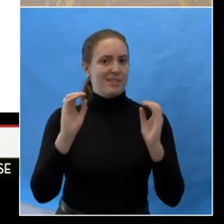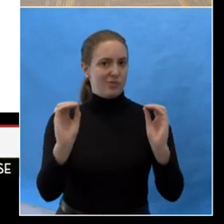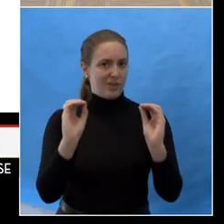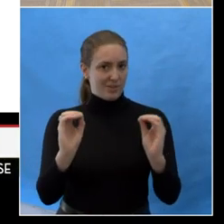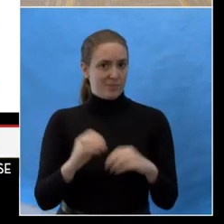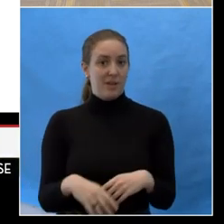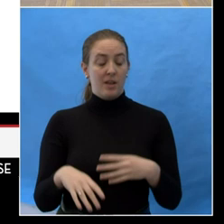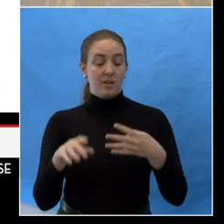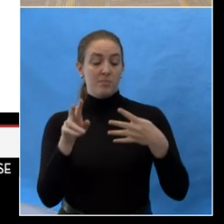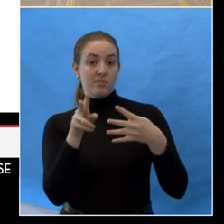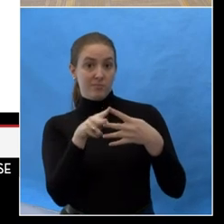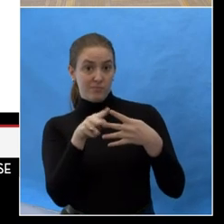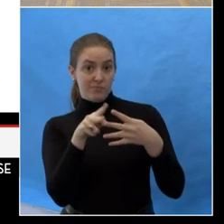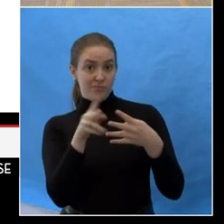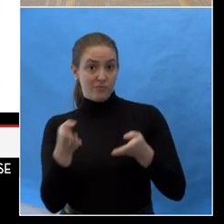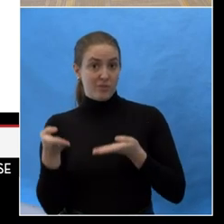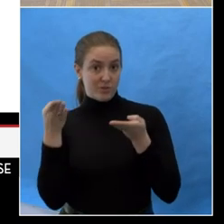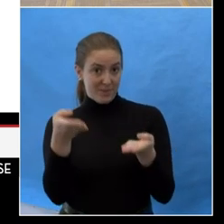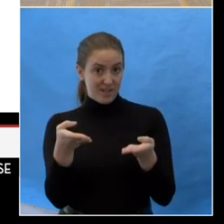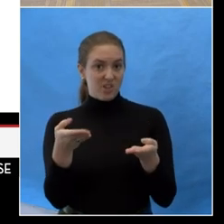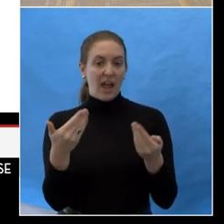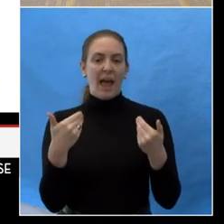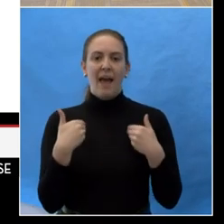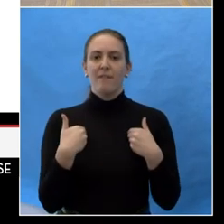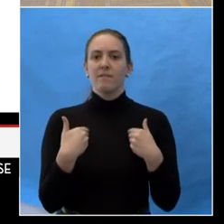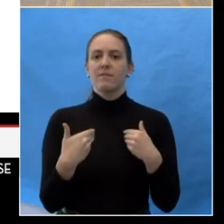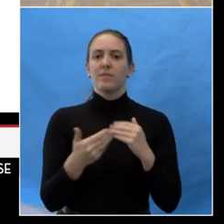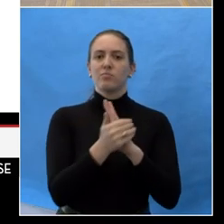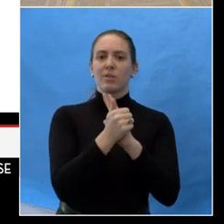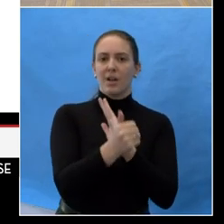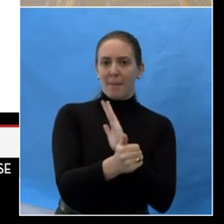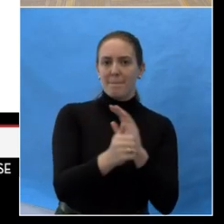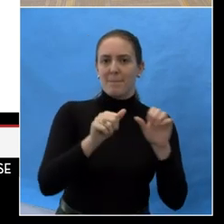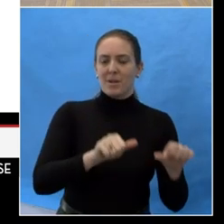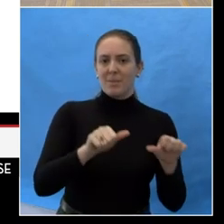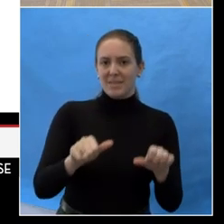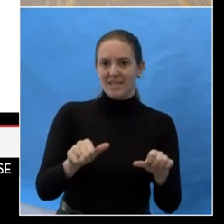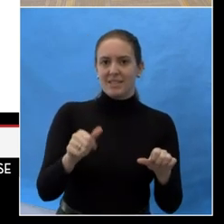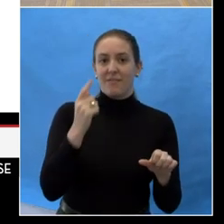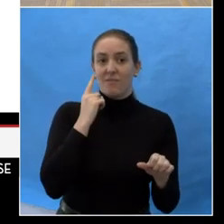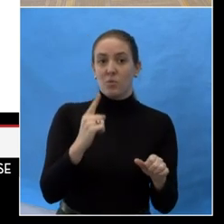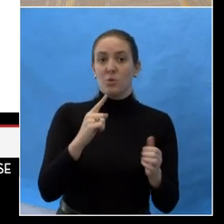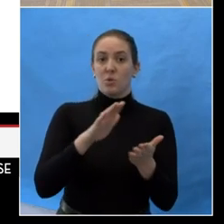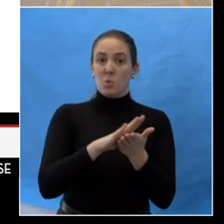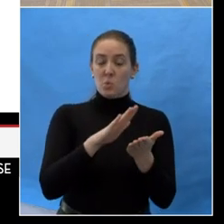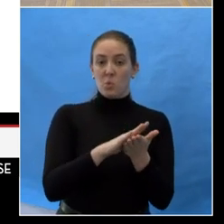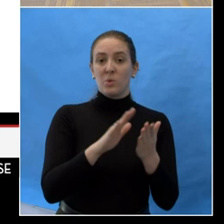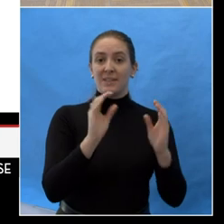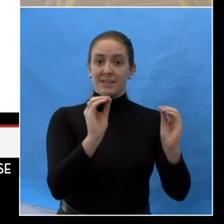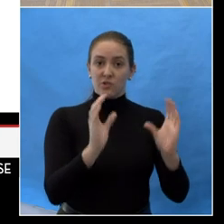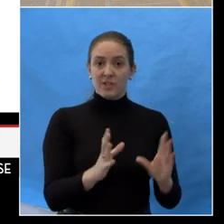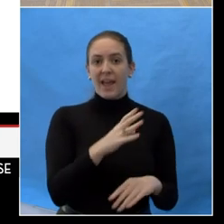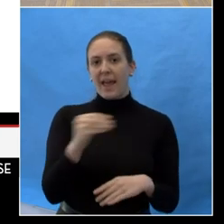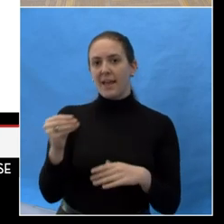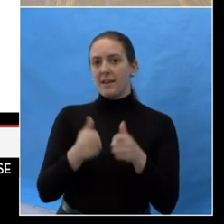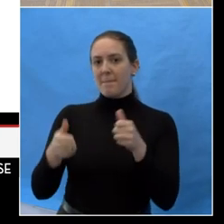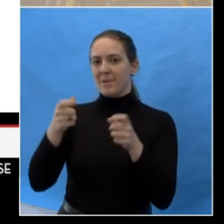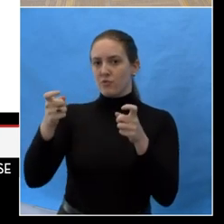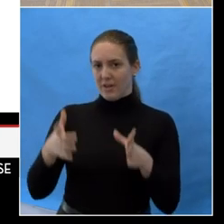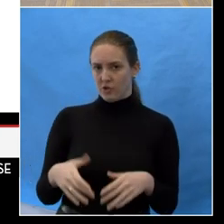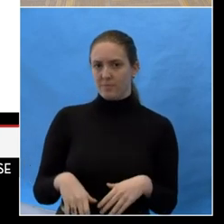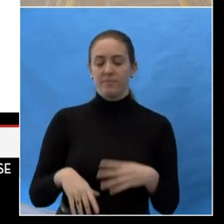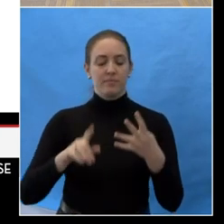second recommendation broadly cover competency in structured literacy for teachers and school-based administrators. The third